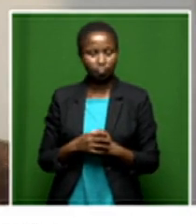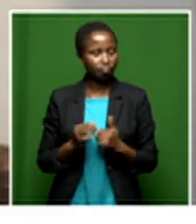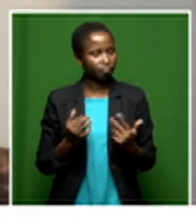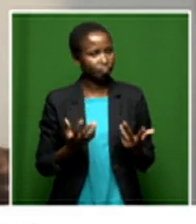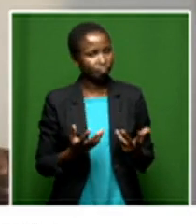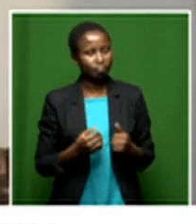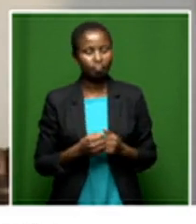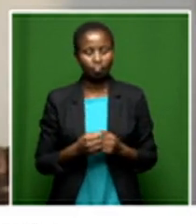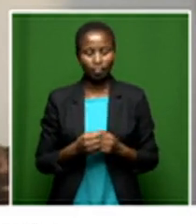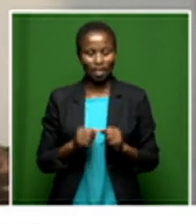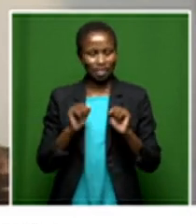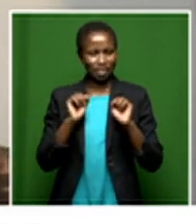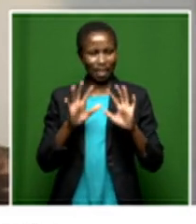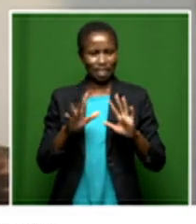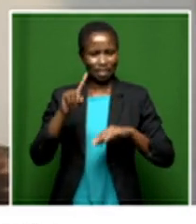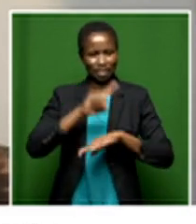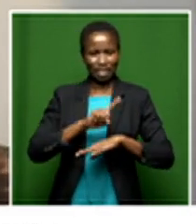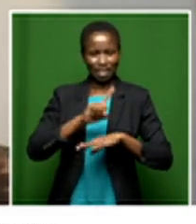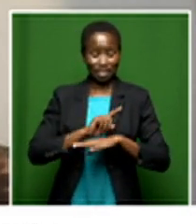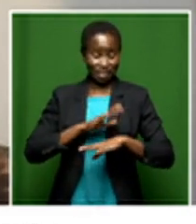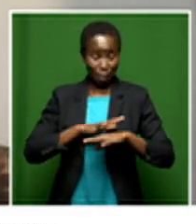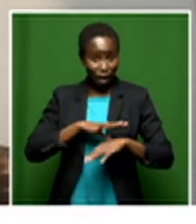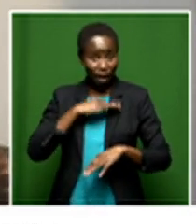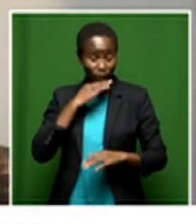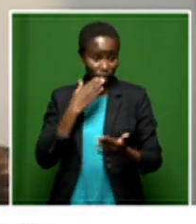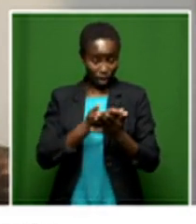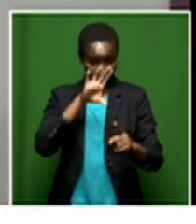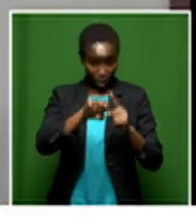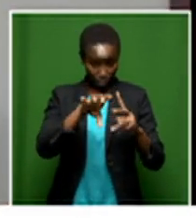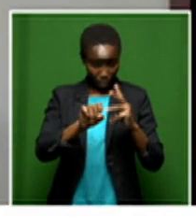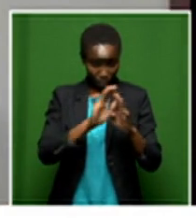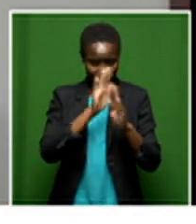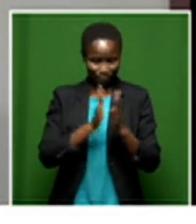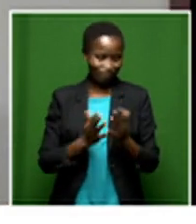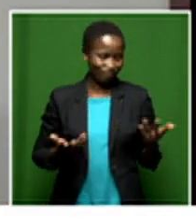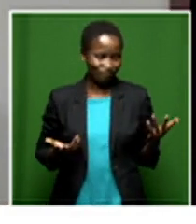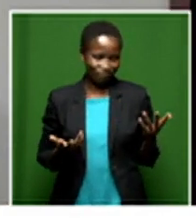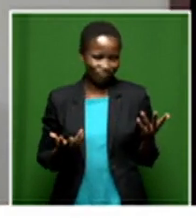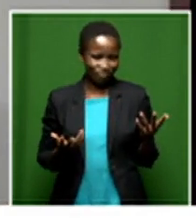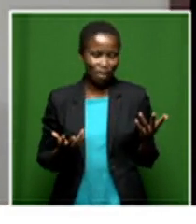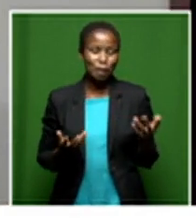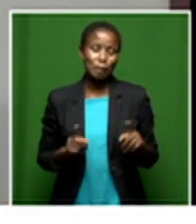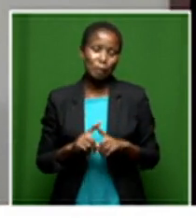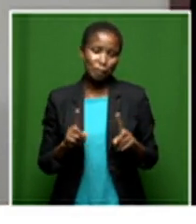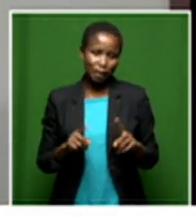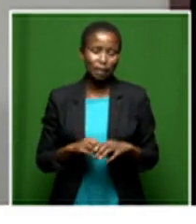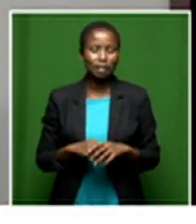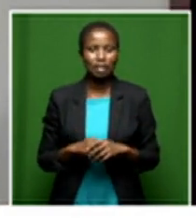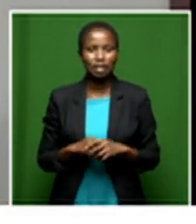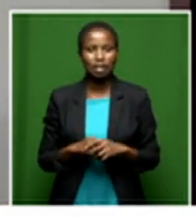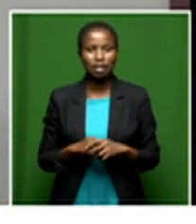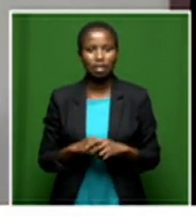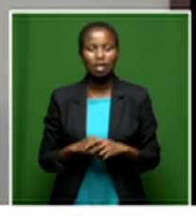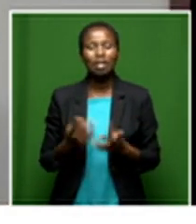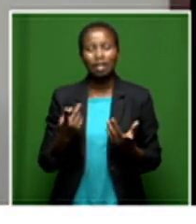Well, 10 days is not enough time for anybody to make an impression, but it's